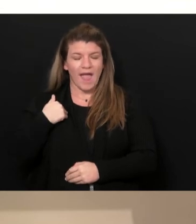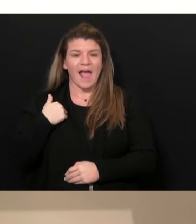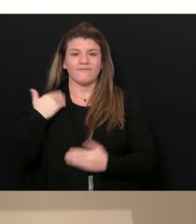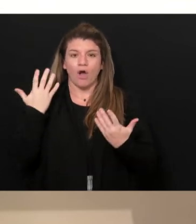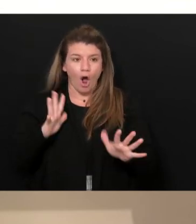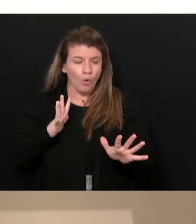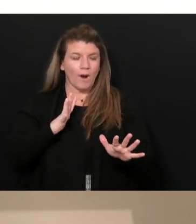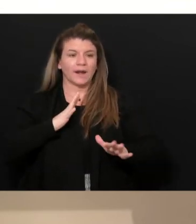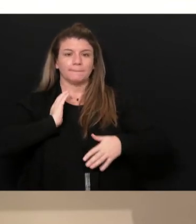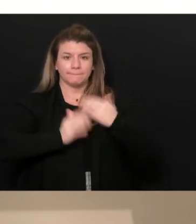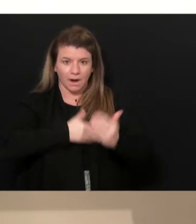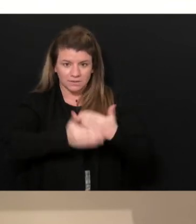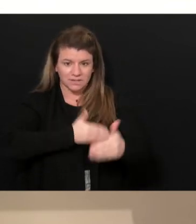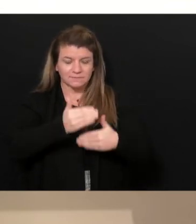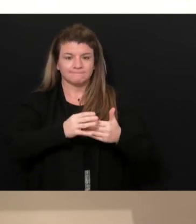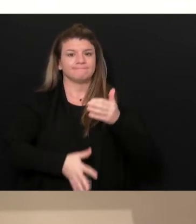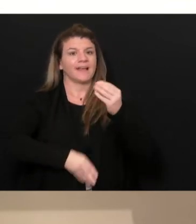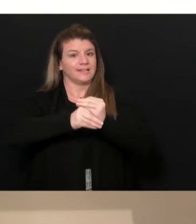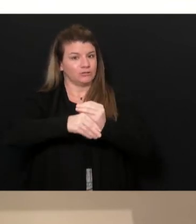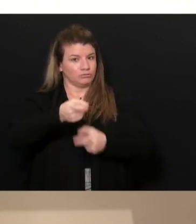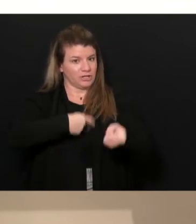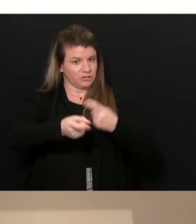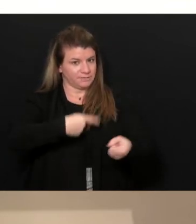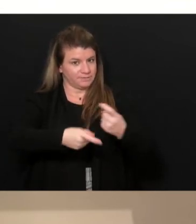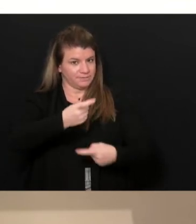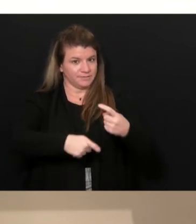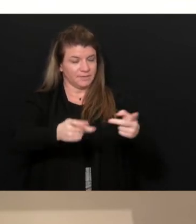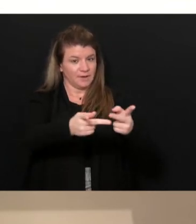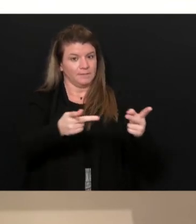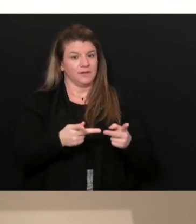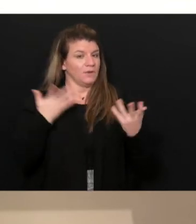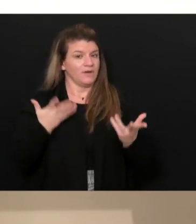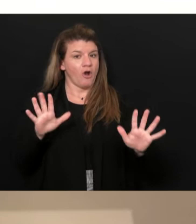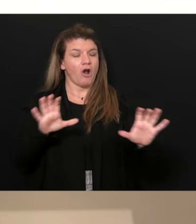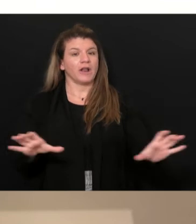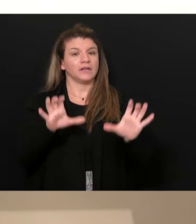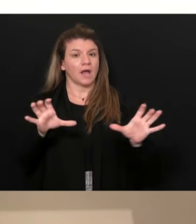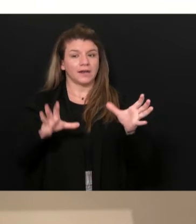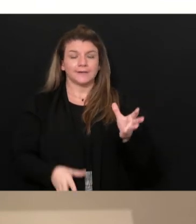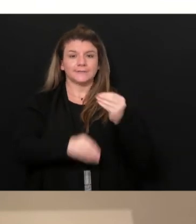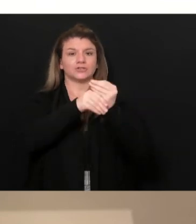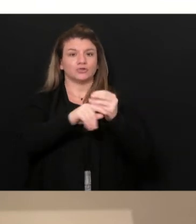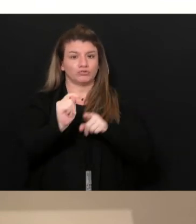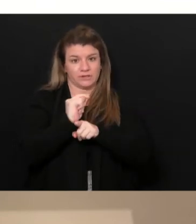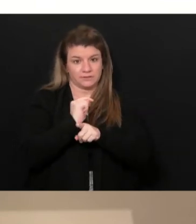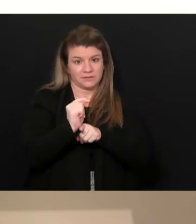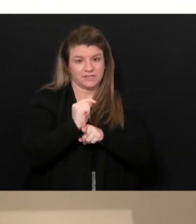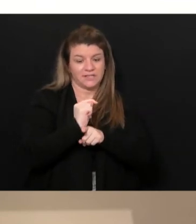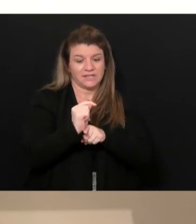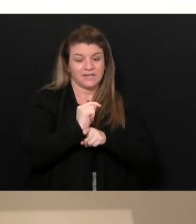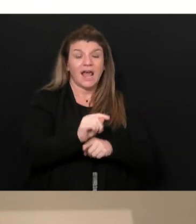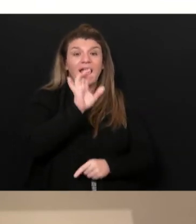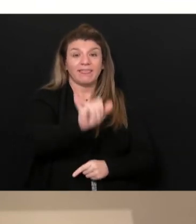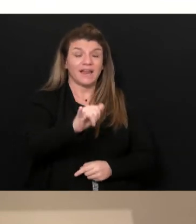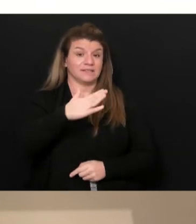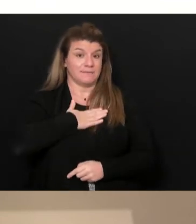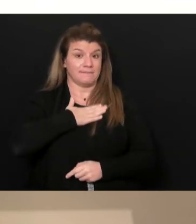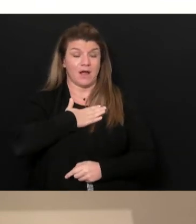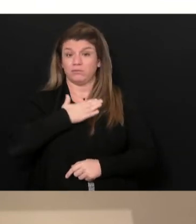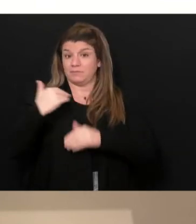process additional changes in place, that we have done additional training, that it is my responsibility to